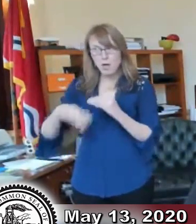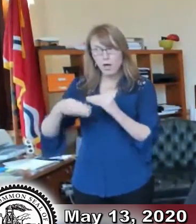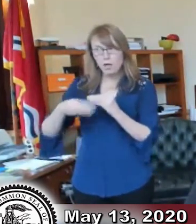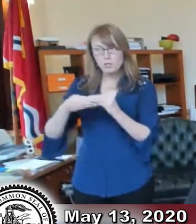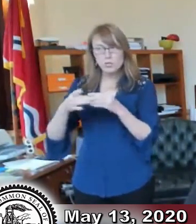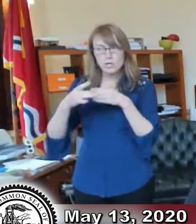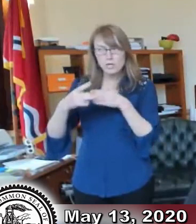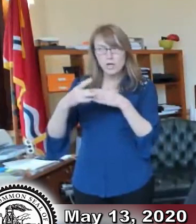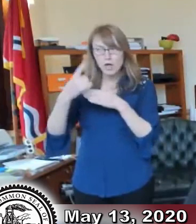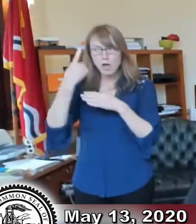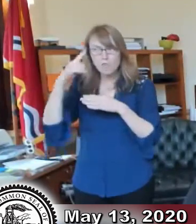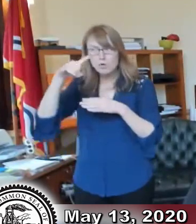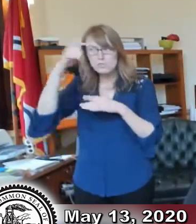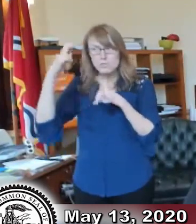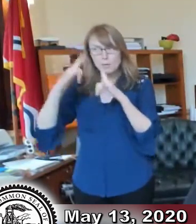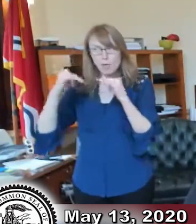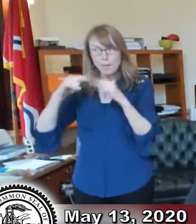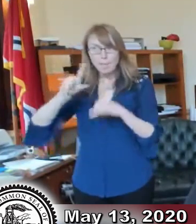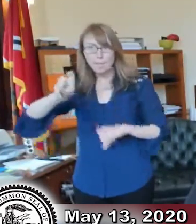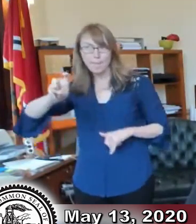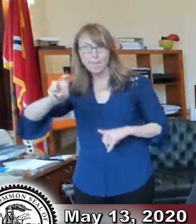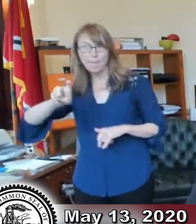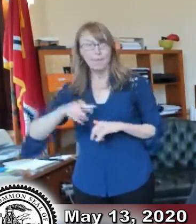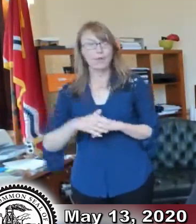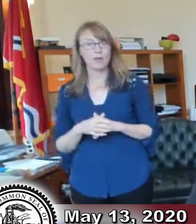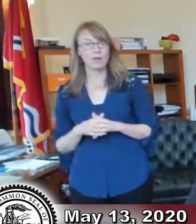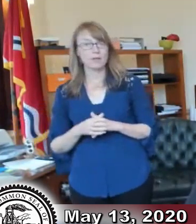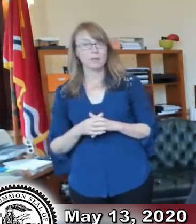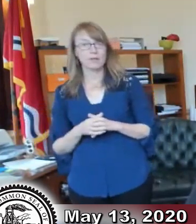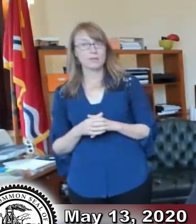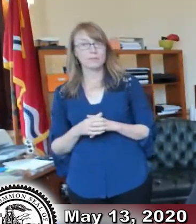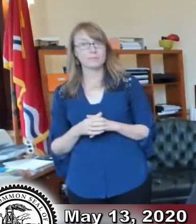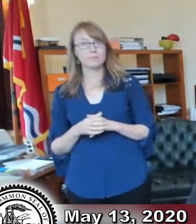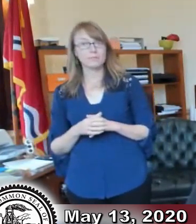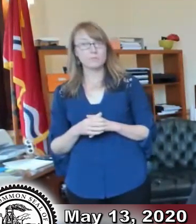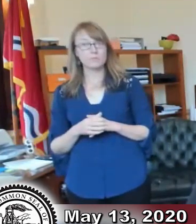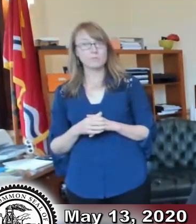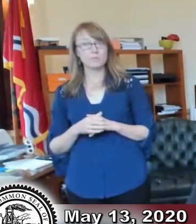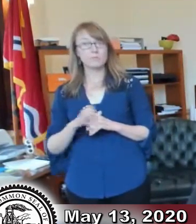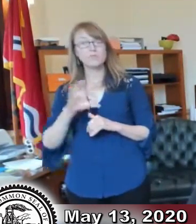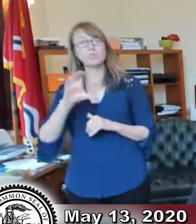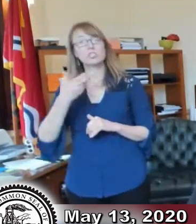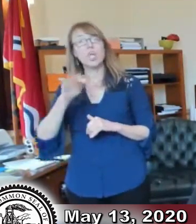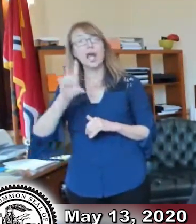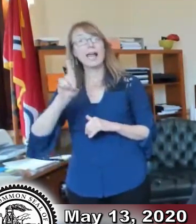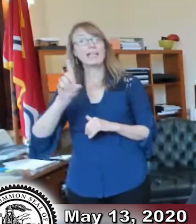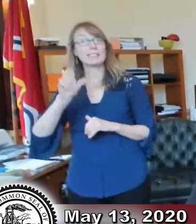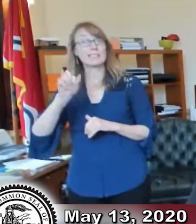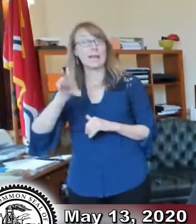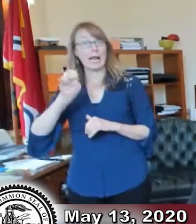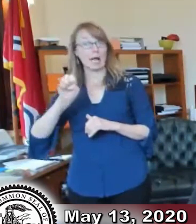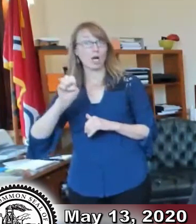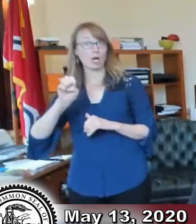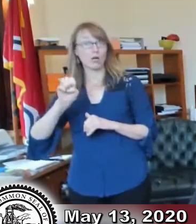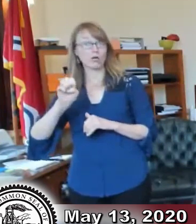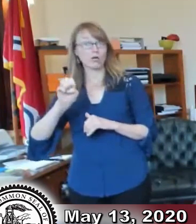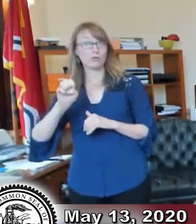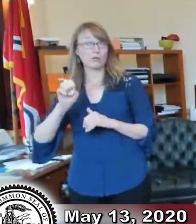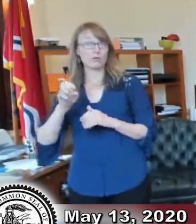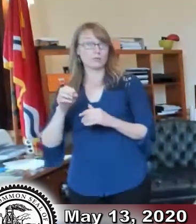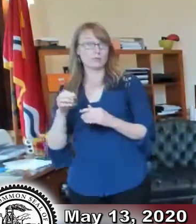summer camps? So, child care facilities, as you may know if you've read